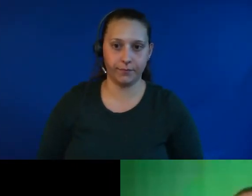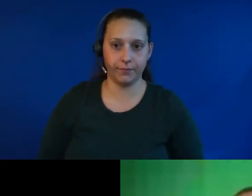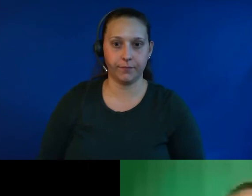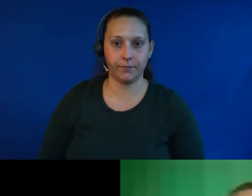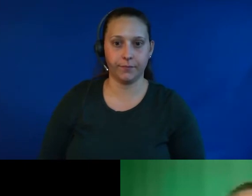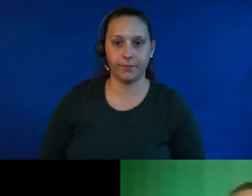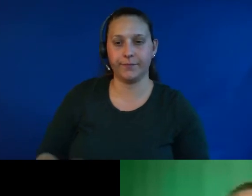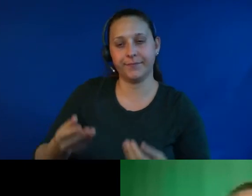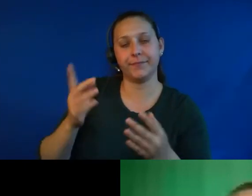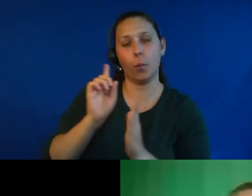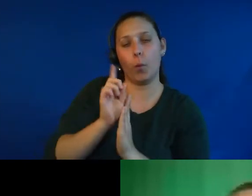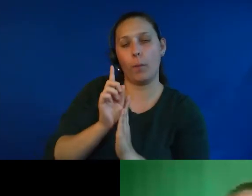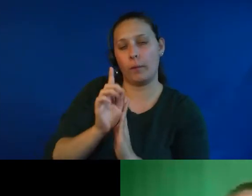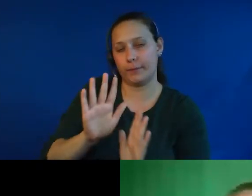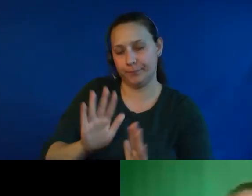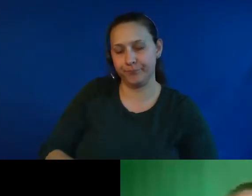Just give me a moment.